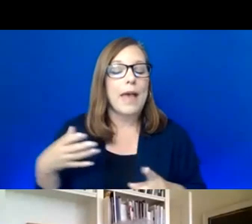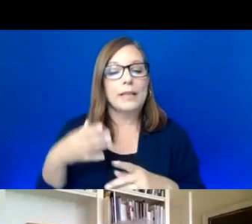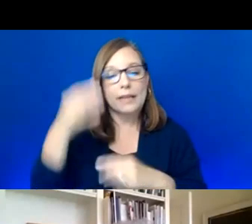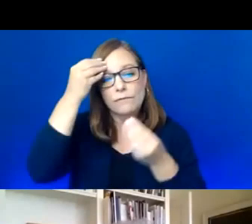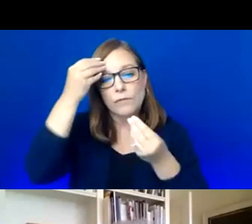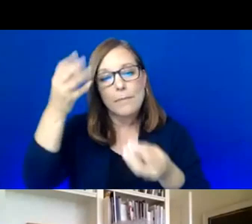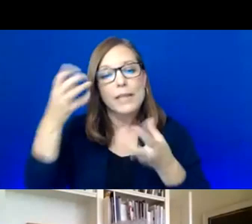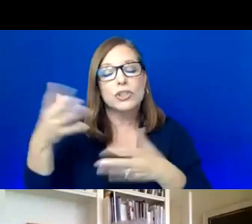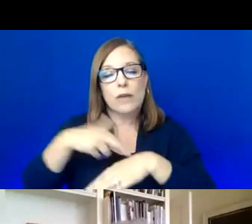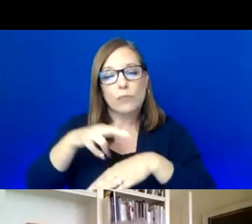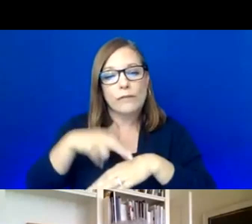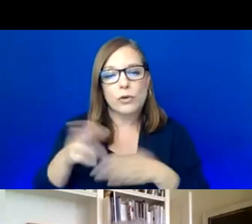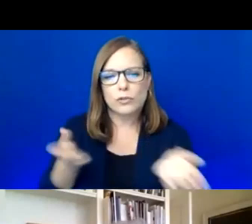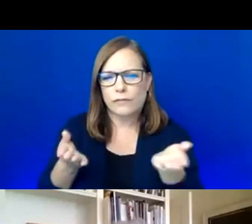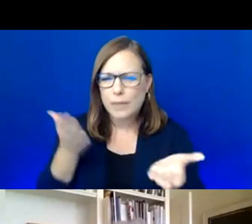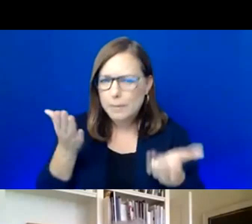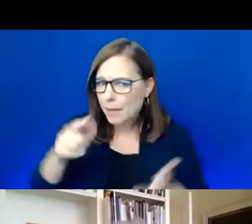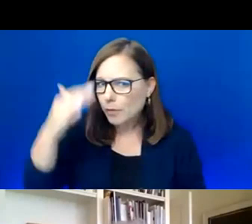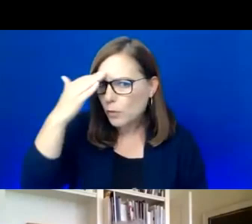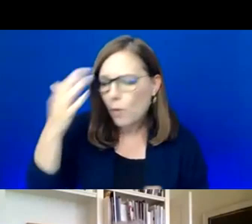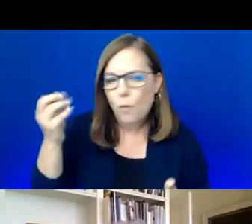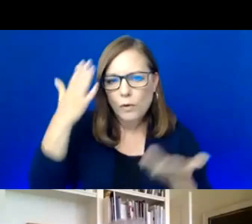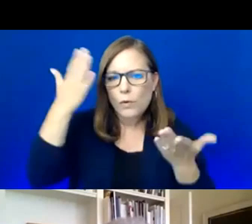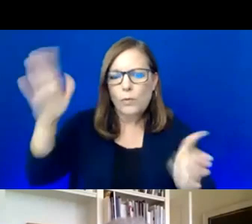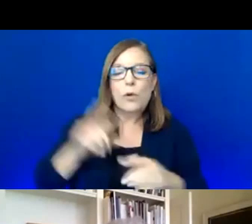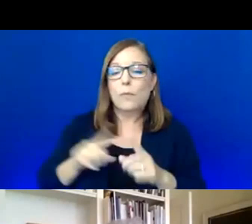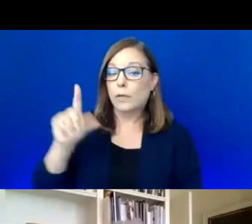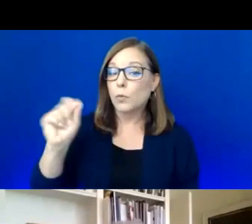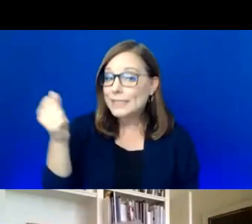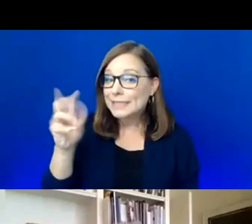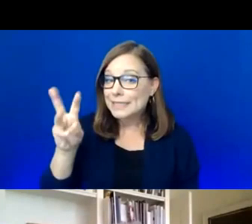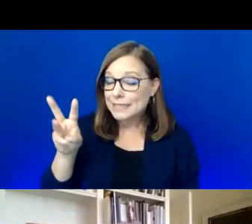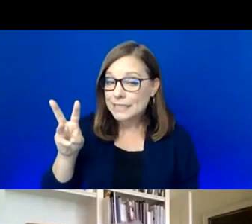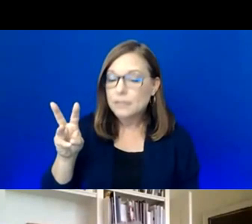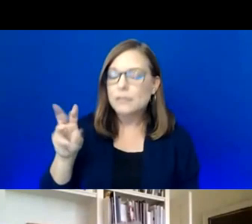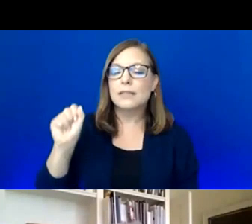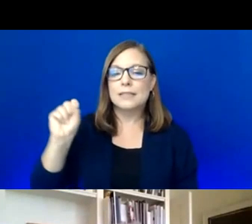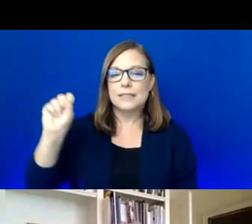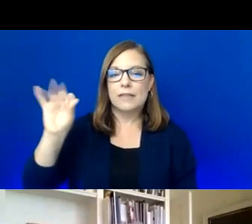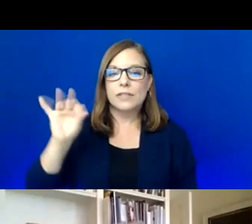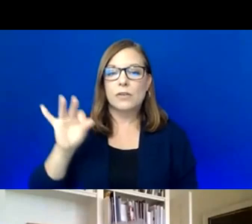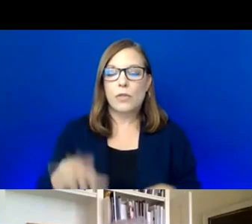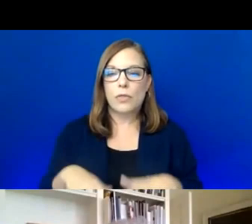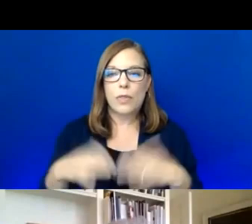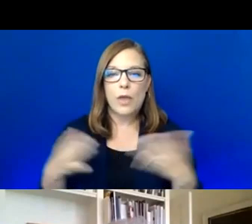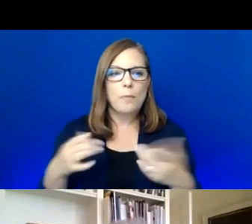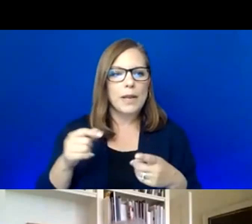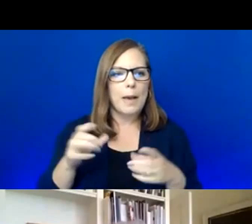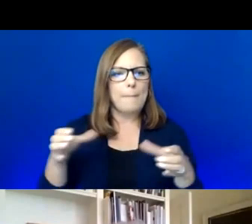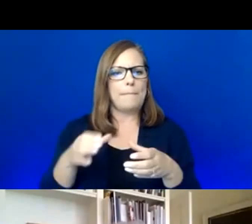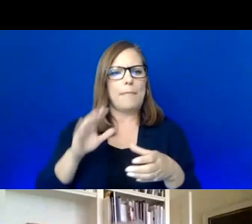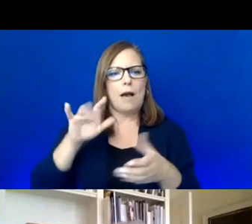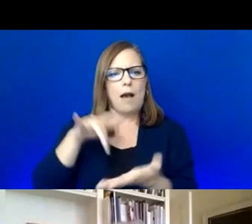So you may or may not know, but in 2016, San Francisco opened up a hub where a lot of the